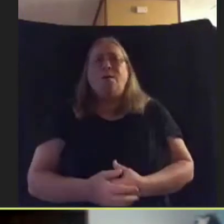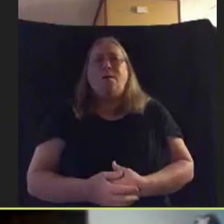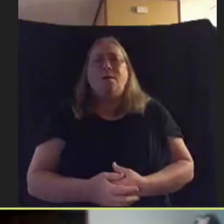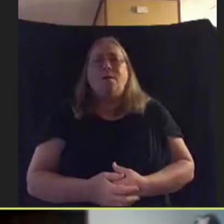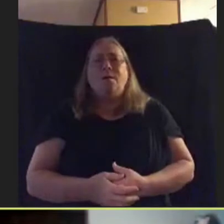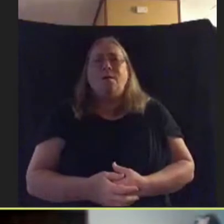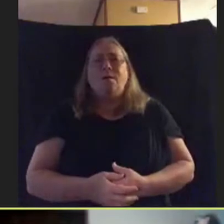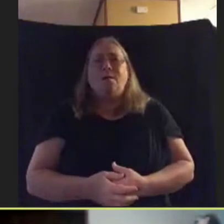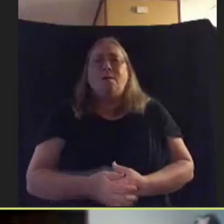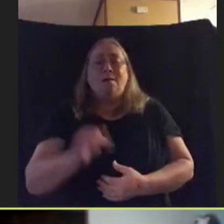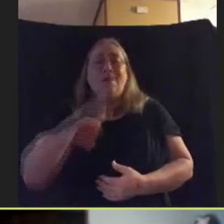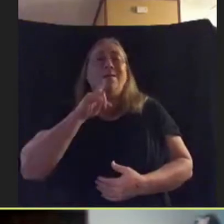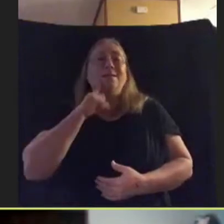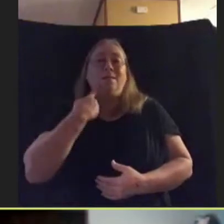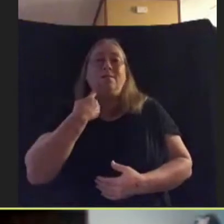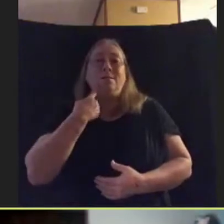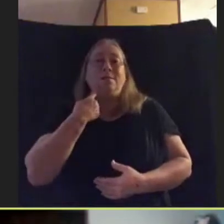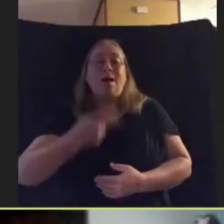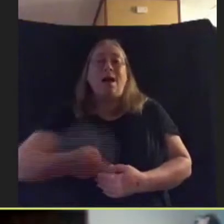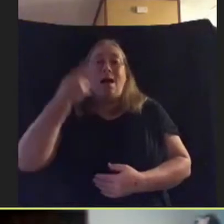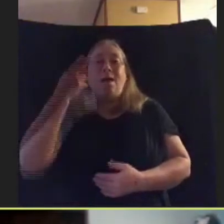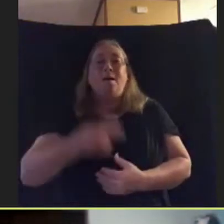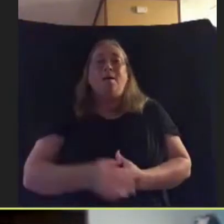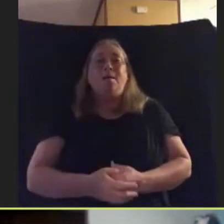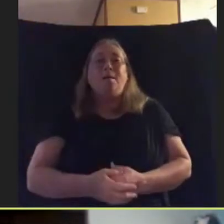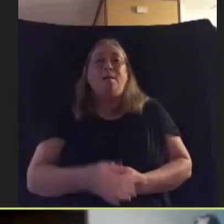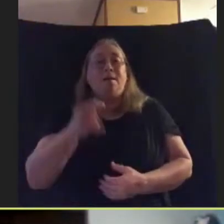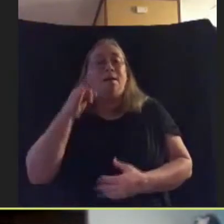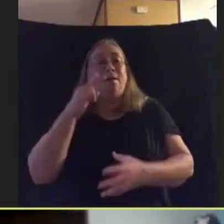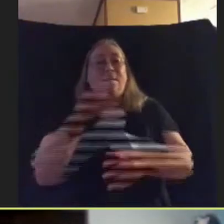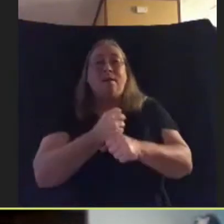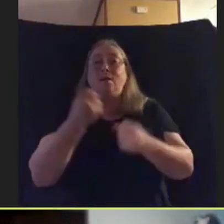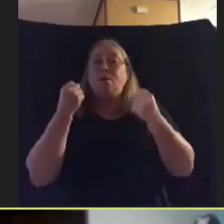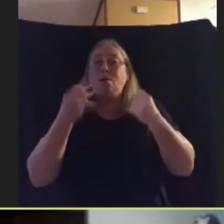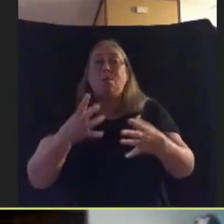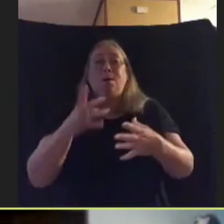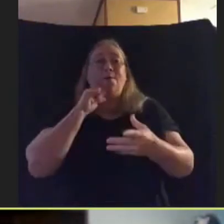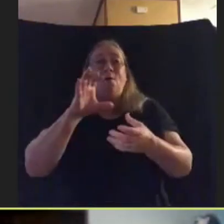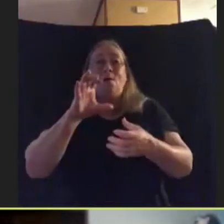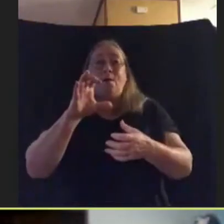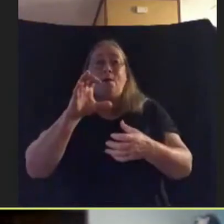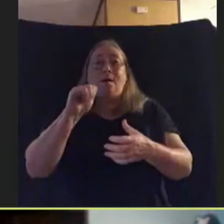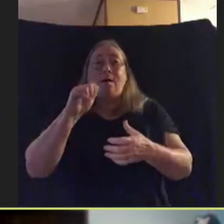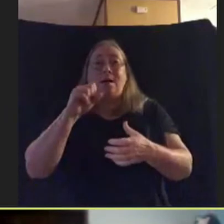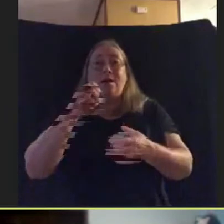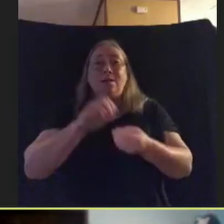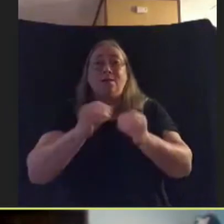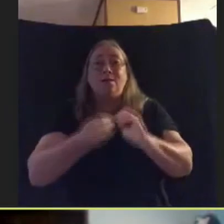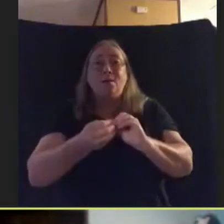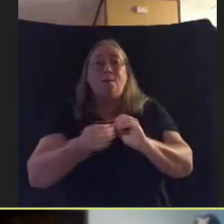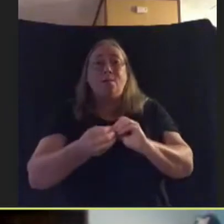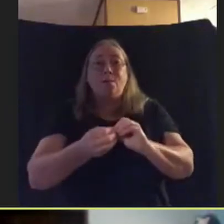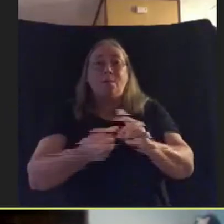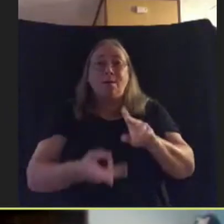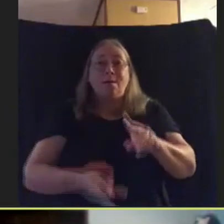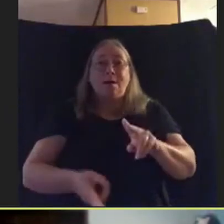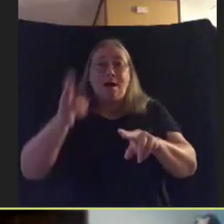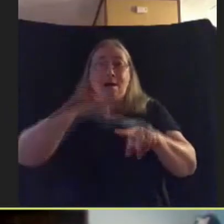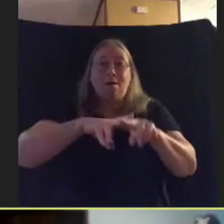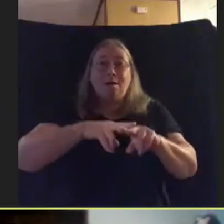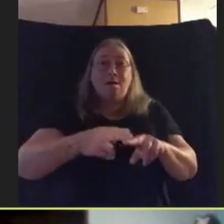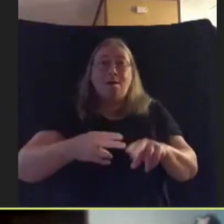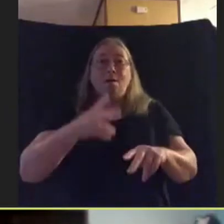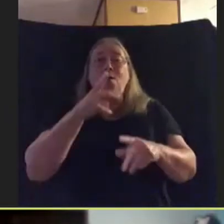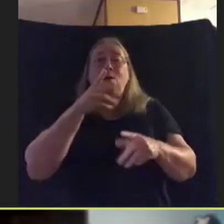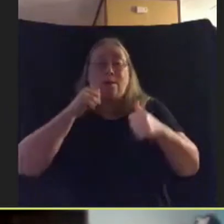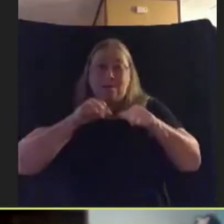significant. If we continue to see our case numbers decline, we will likely see declines in